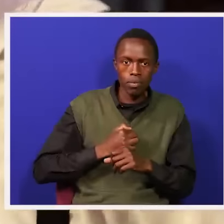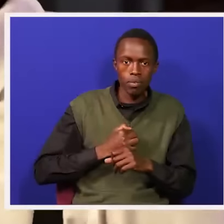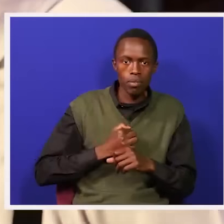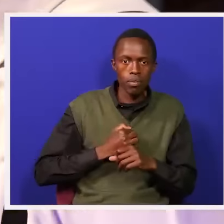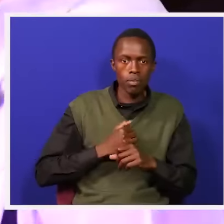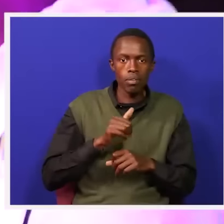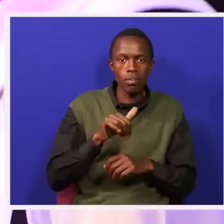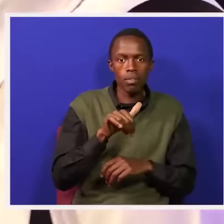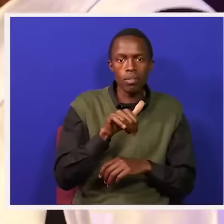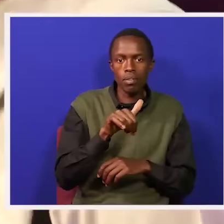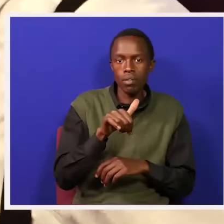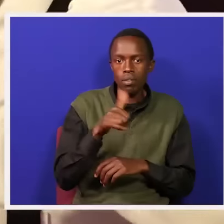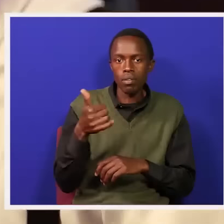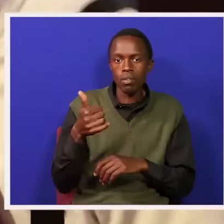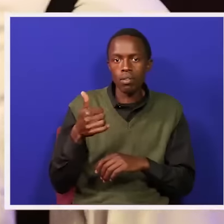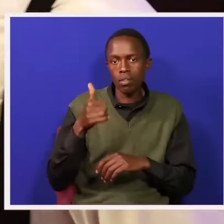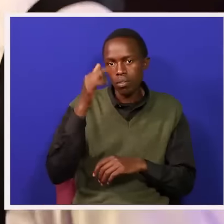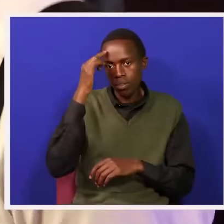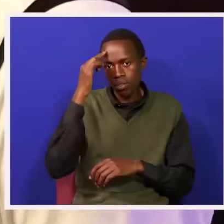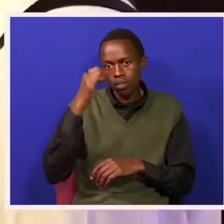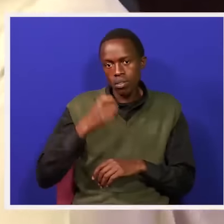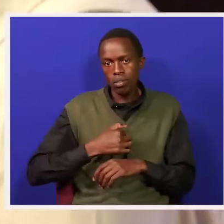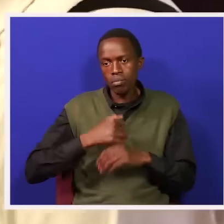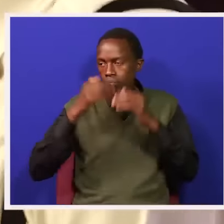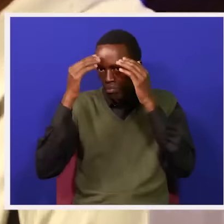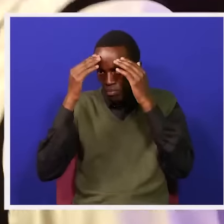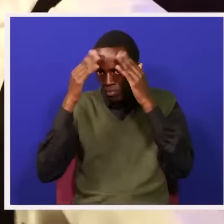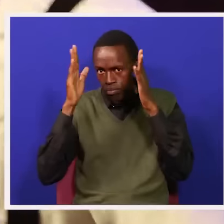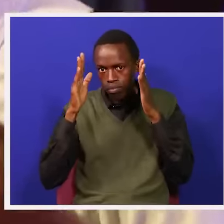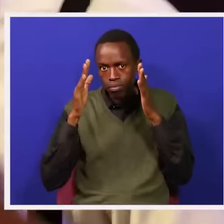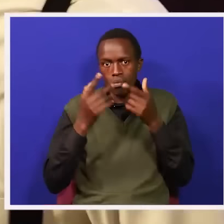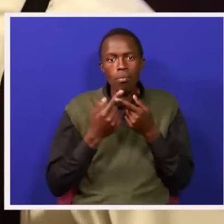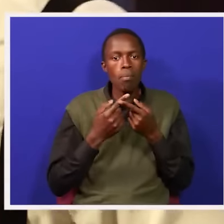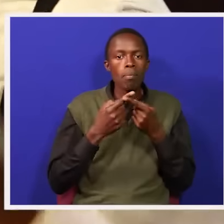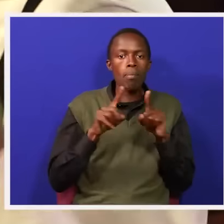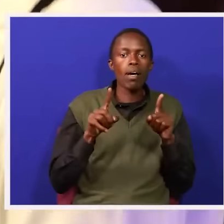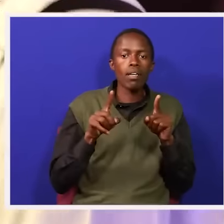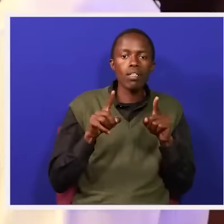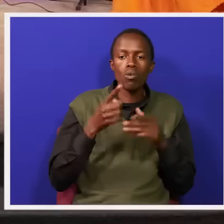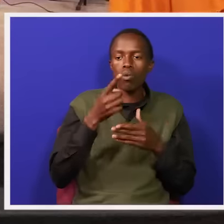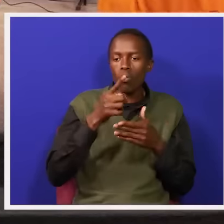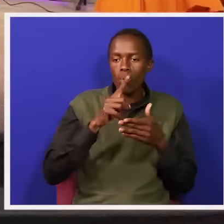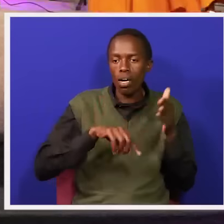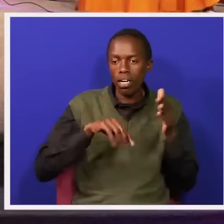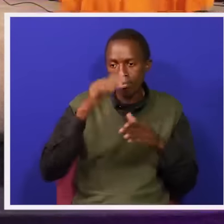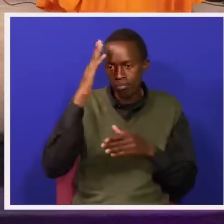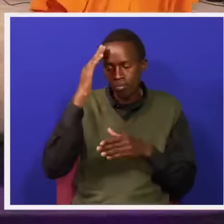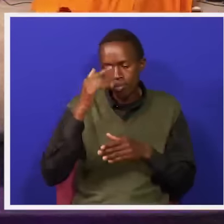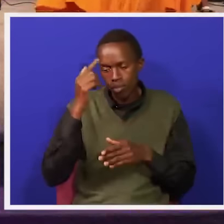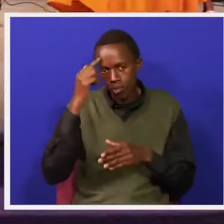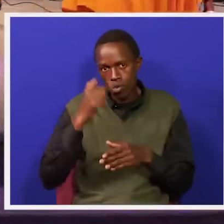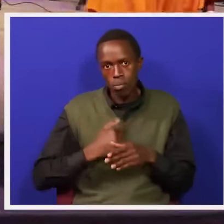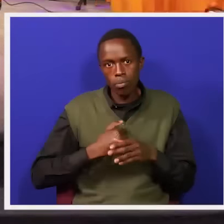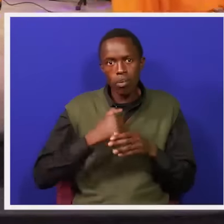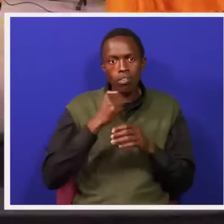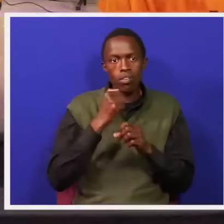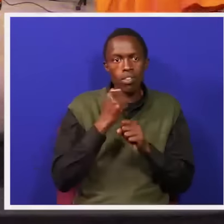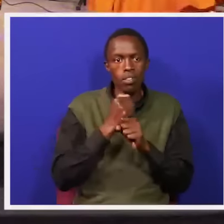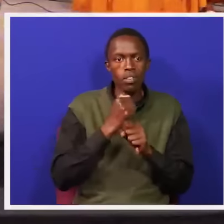wale wengine kenda mimi sijui ila nachojua kwangu